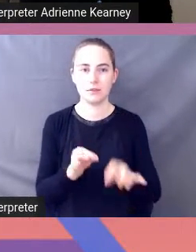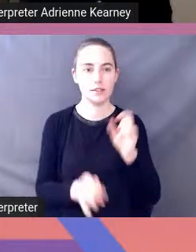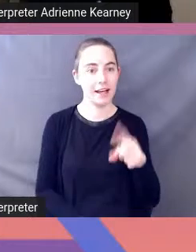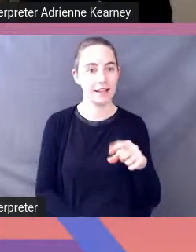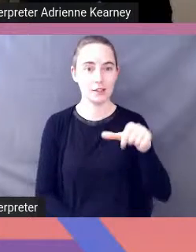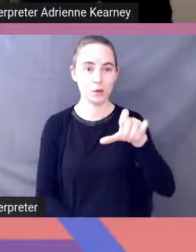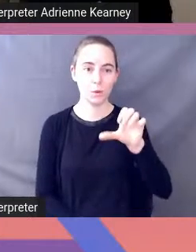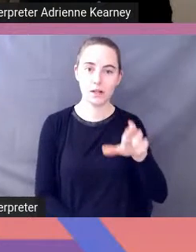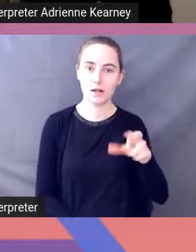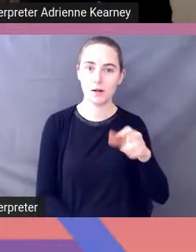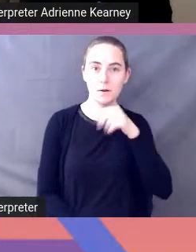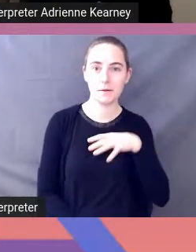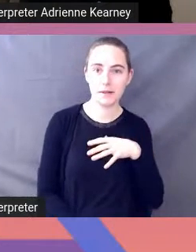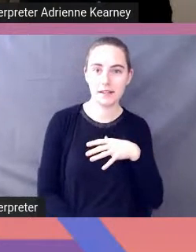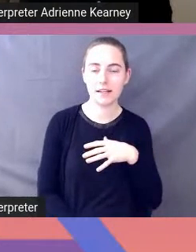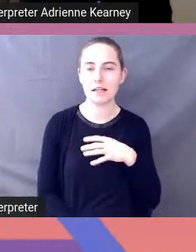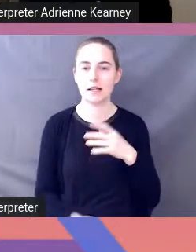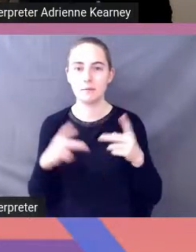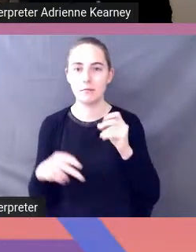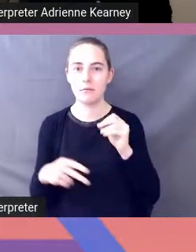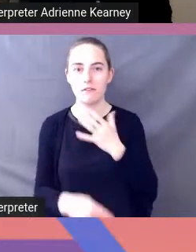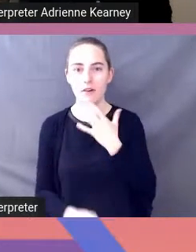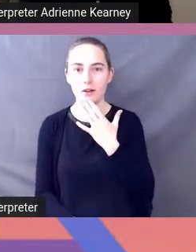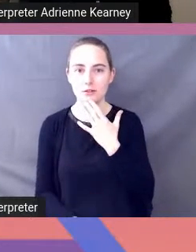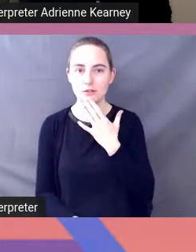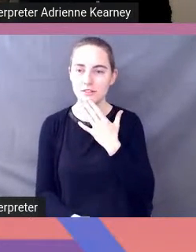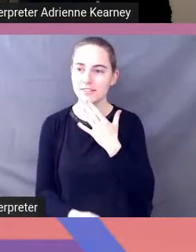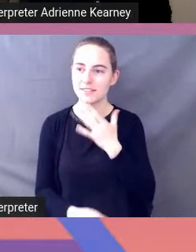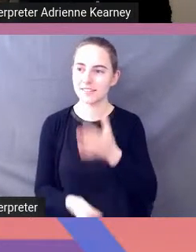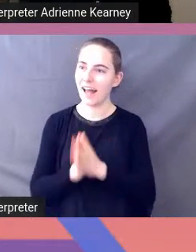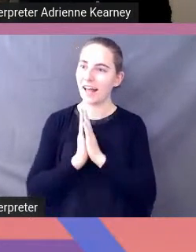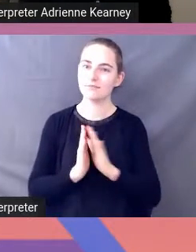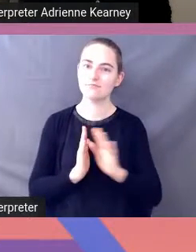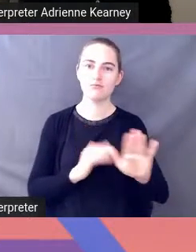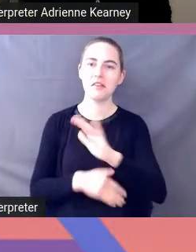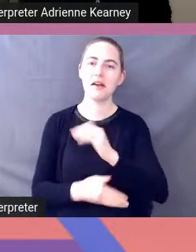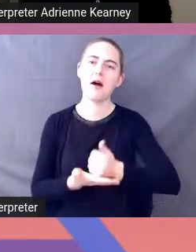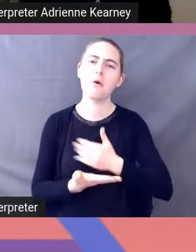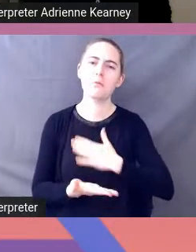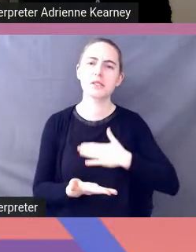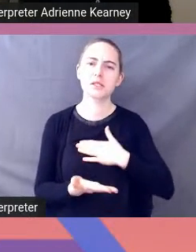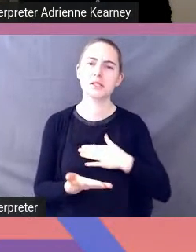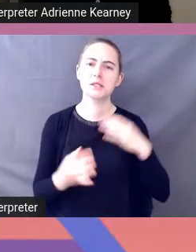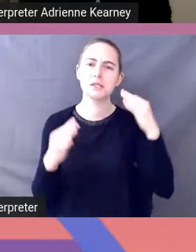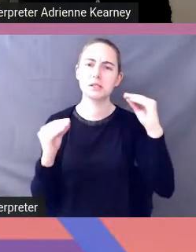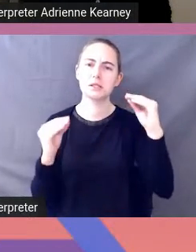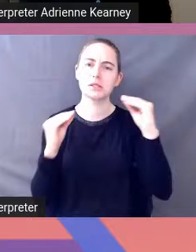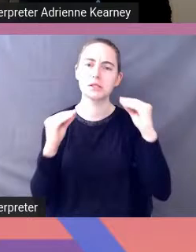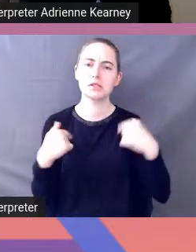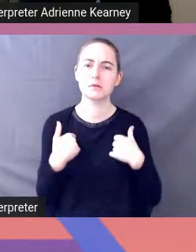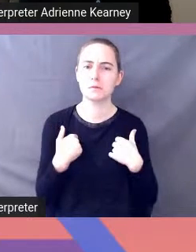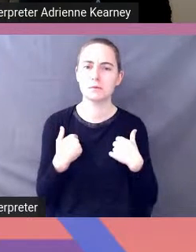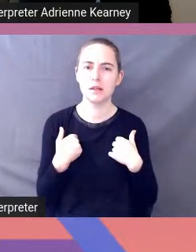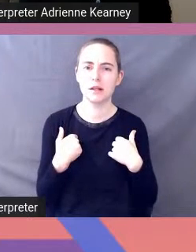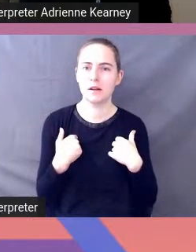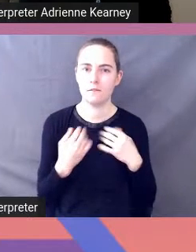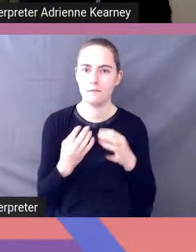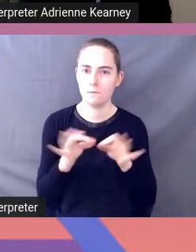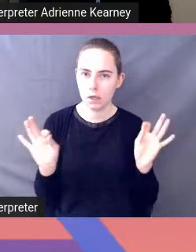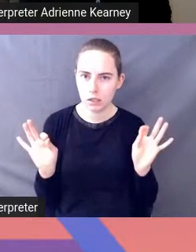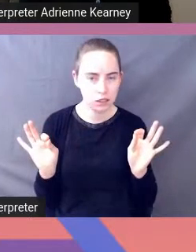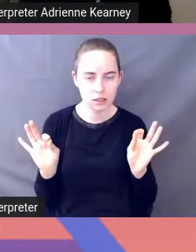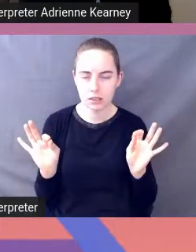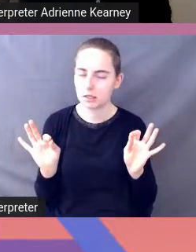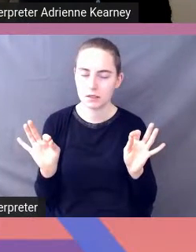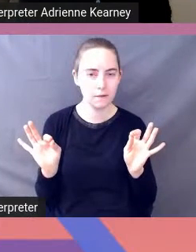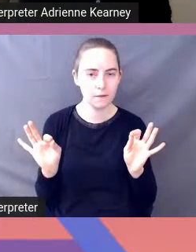teacher all the time for no money. You can't just be, even if your intention is to educate yourself and to become better, you can't just be asking that of other